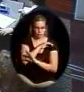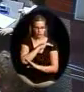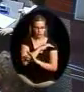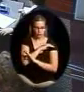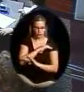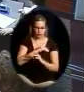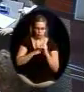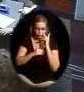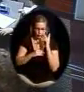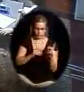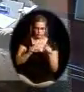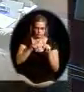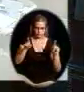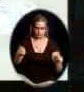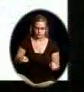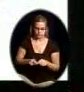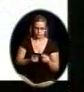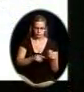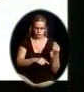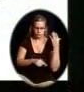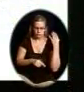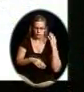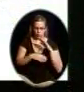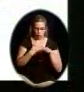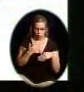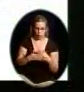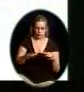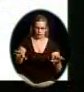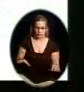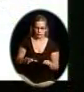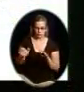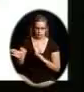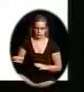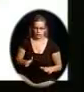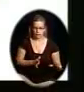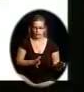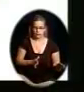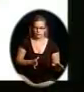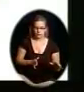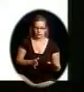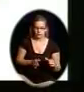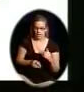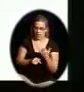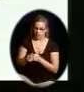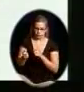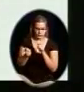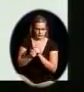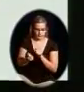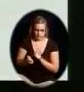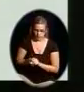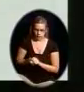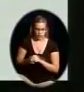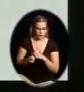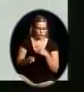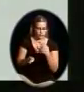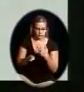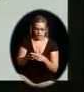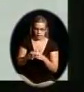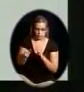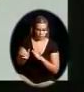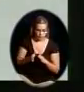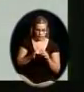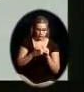can see on the slide there, all action plans take us from every detail to name the